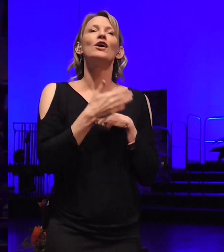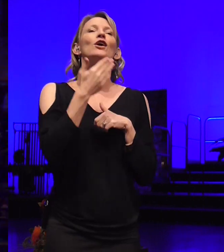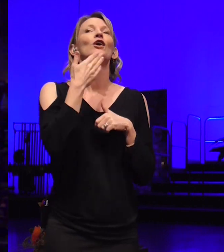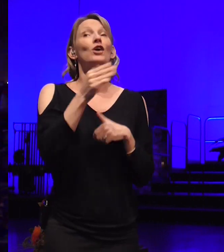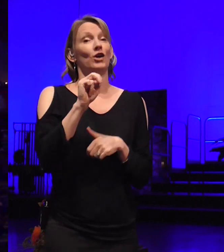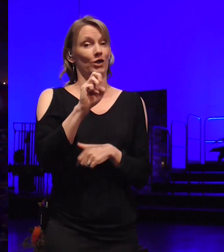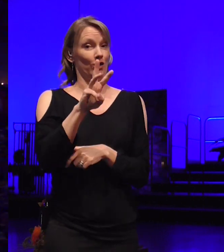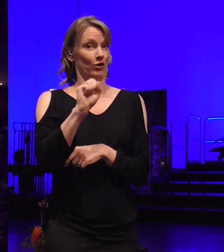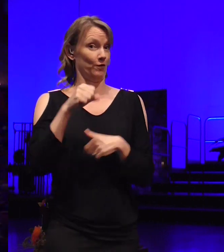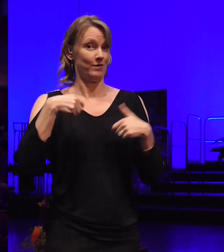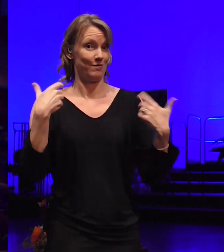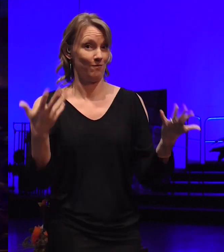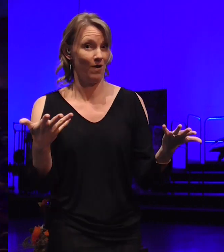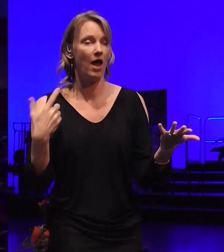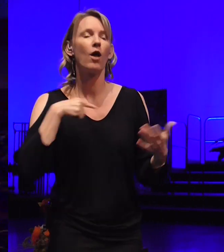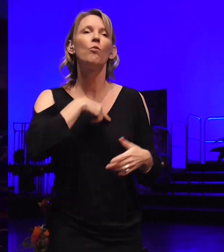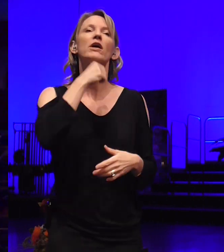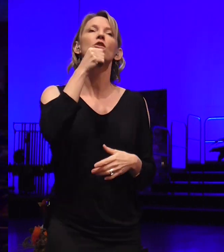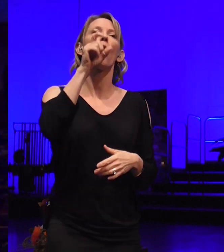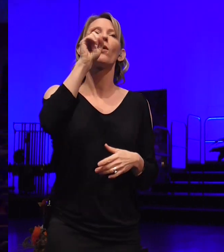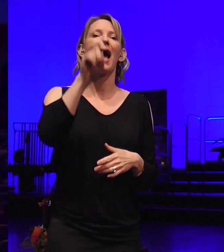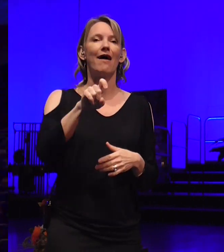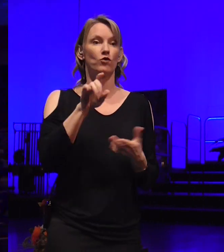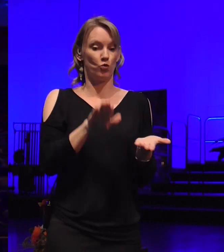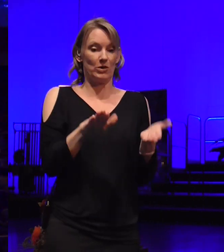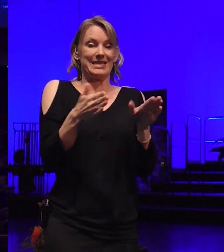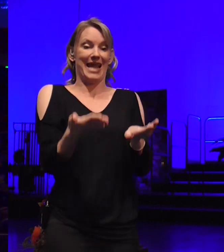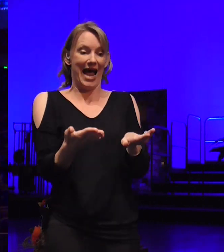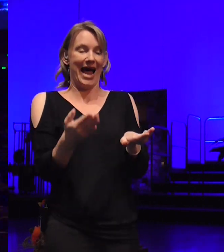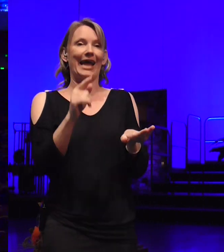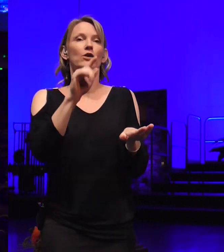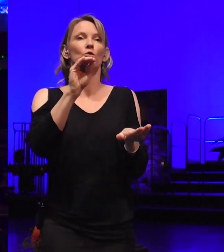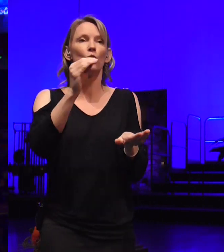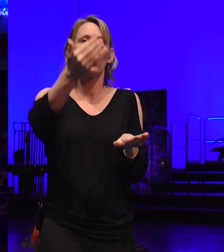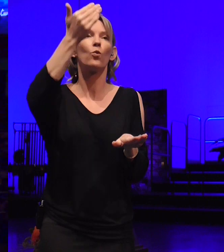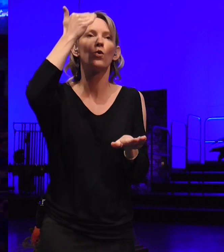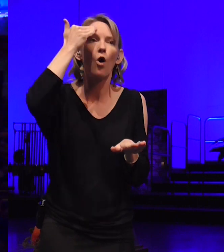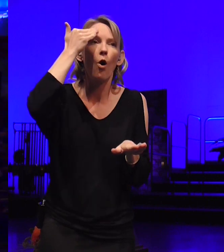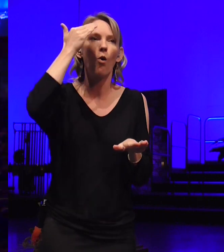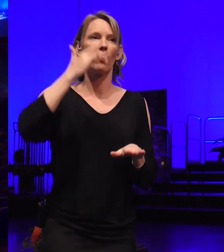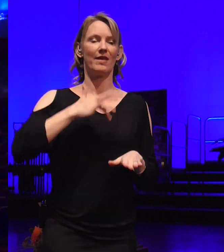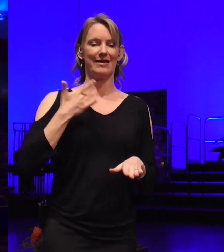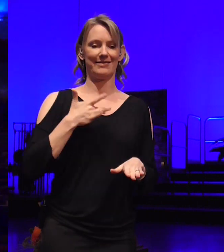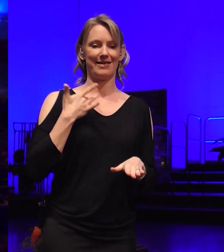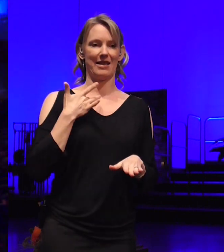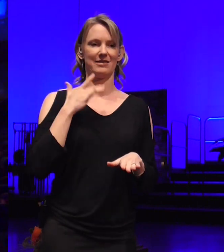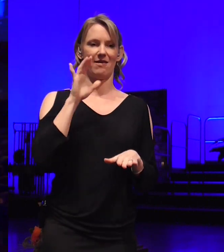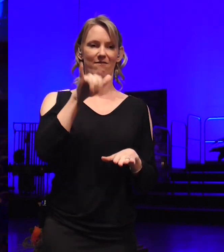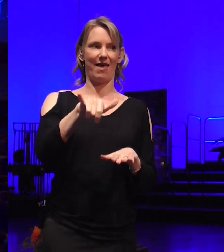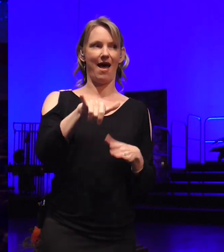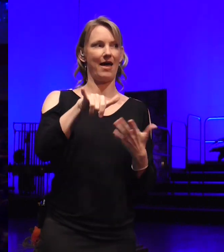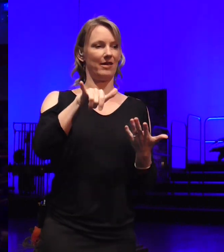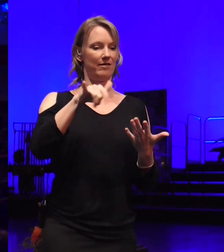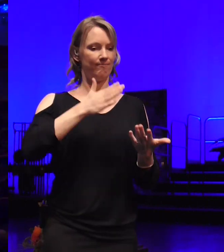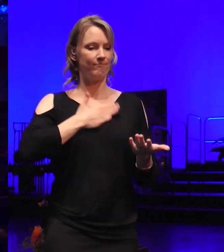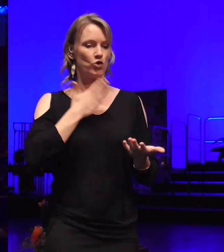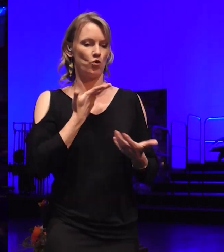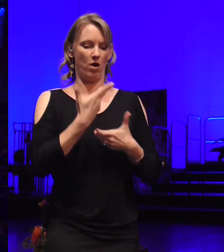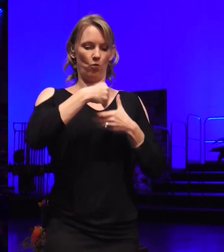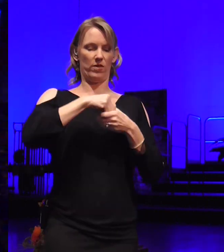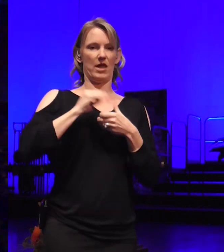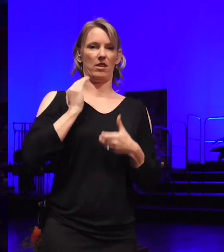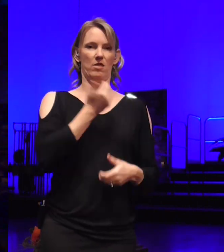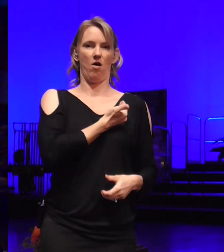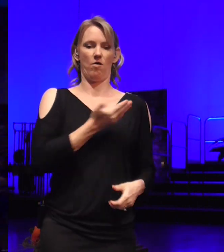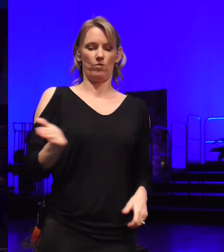The good news is we don't have to croak or die in order to know that sense of the essence of the joy